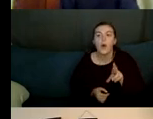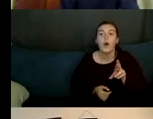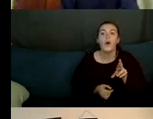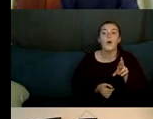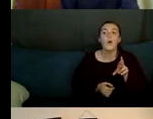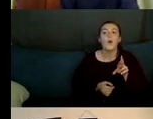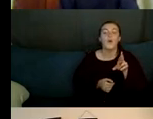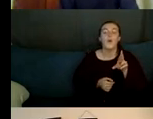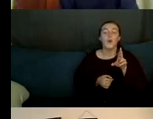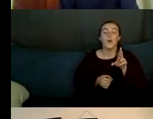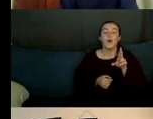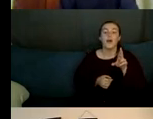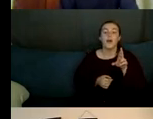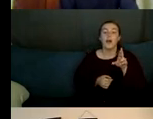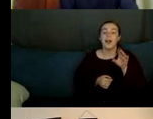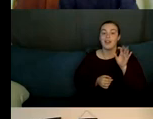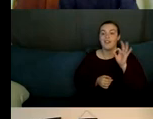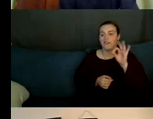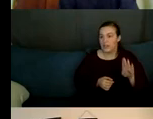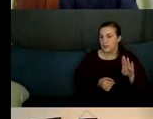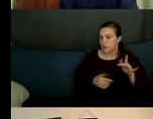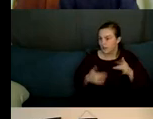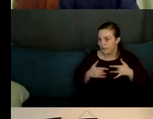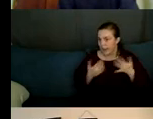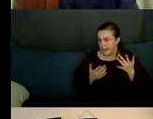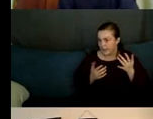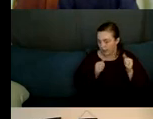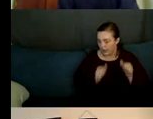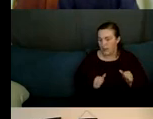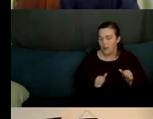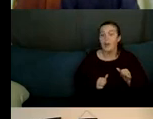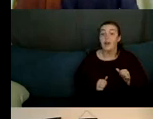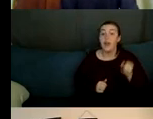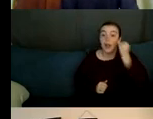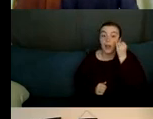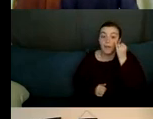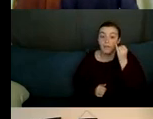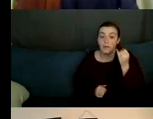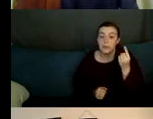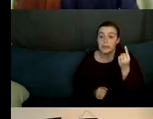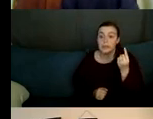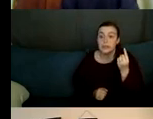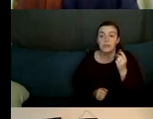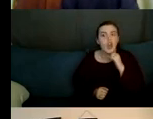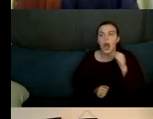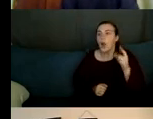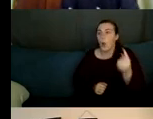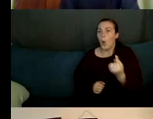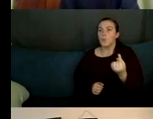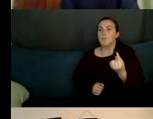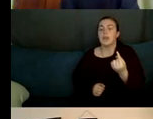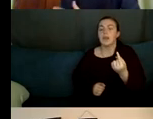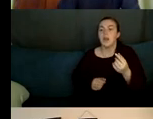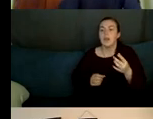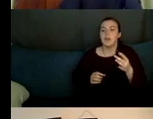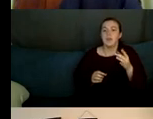to their classes, because if something goes awry and that needs to be remade, they could have shared it to people who then can't participate because they